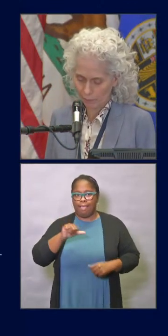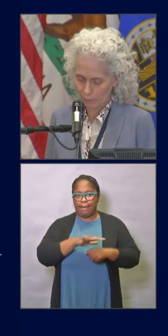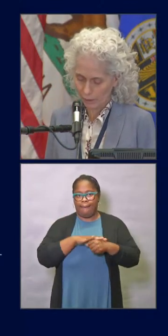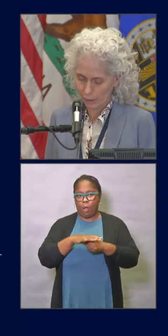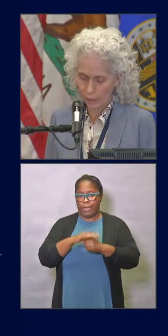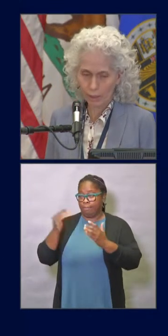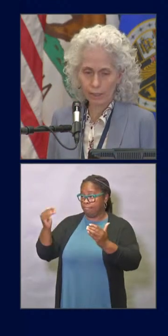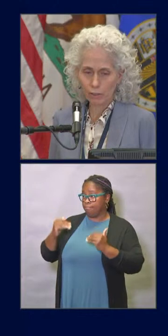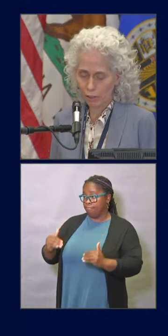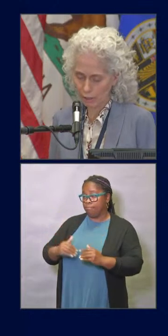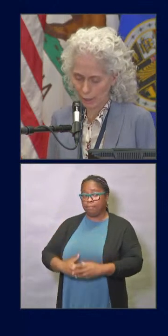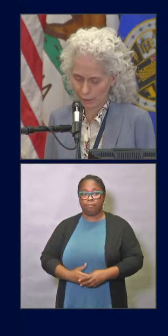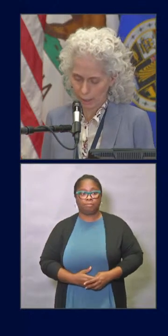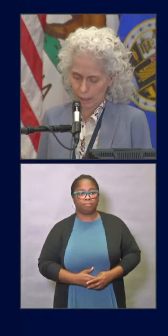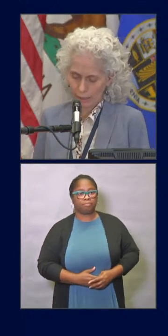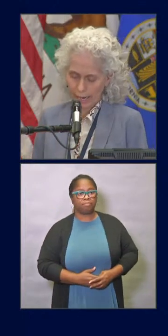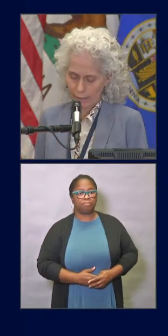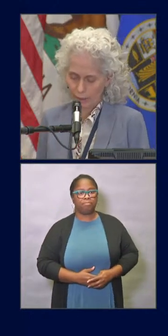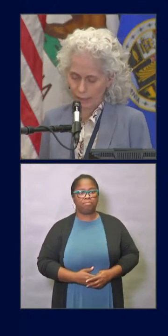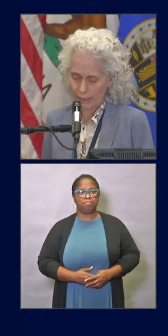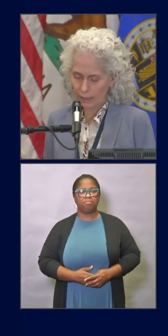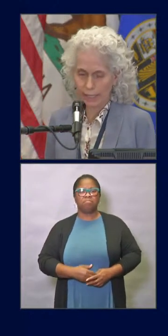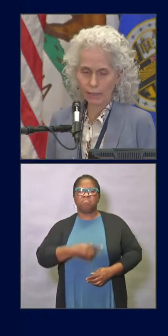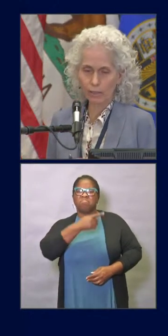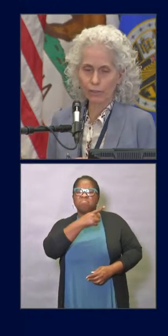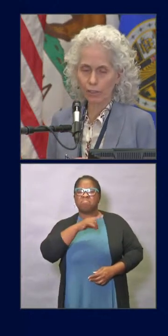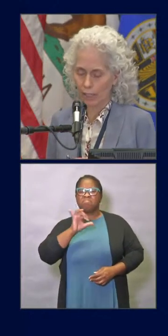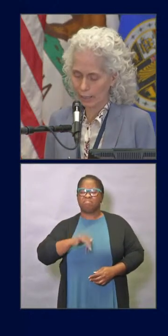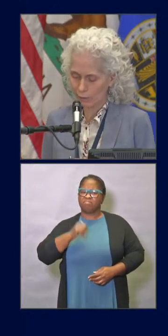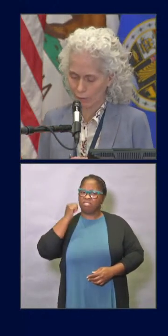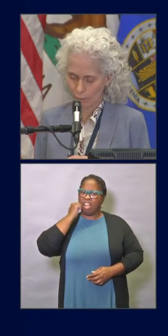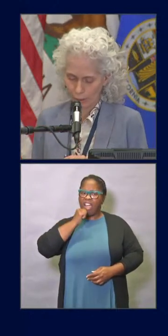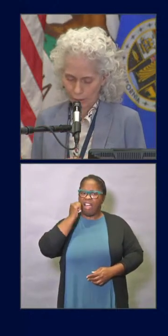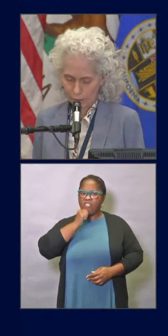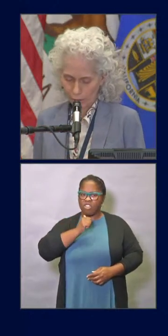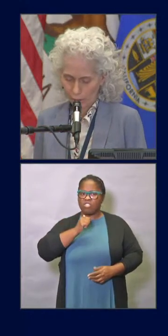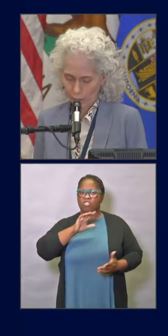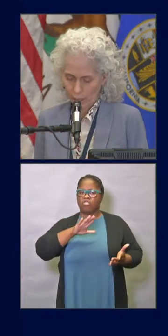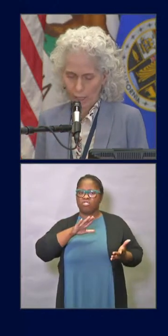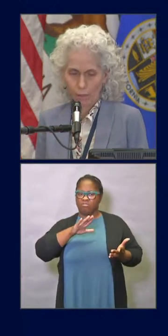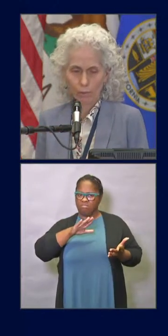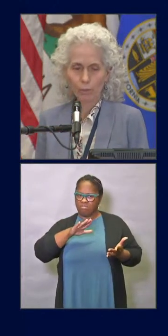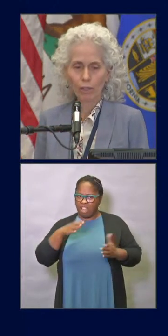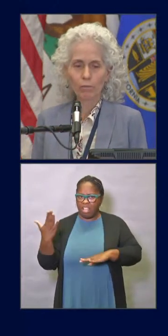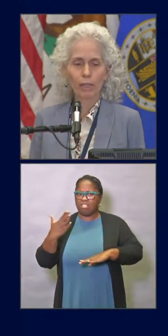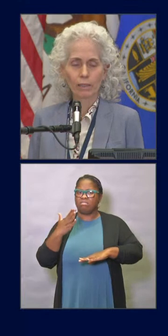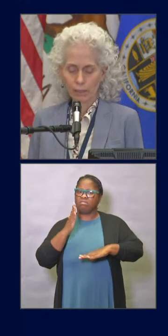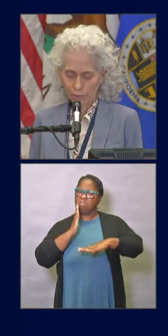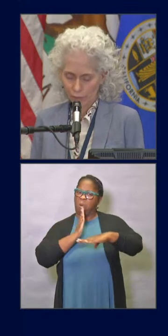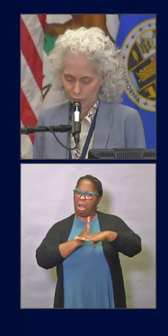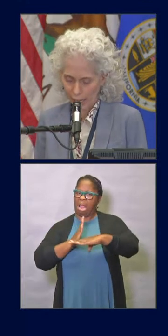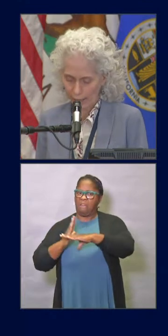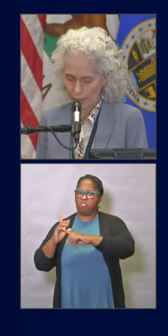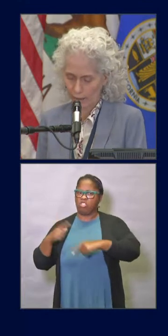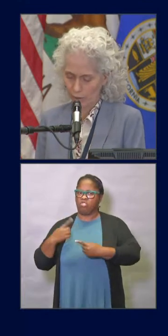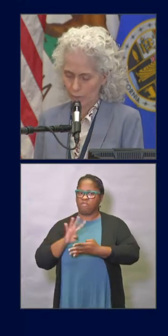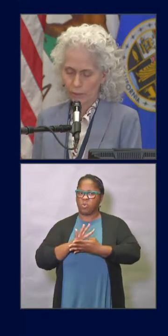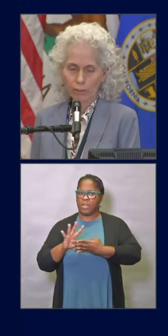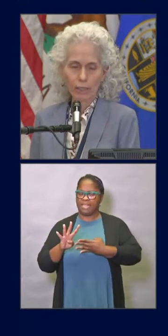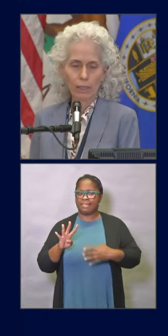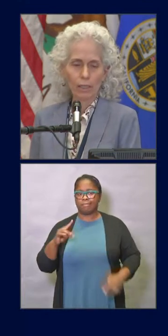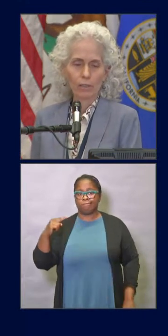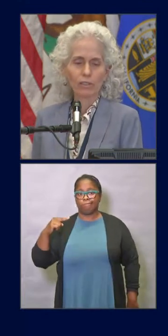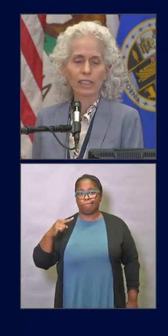please. This looks at the average daily deaths for the last 4 weeks. We were relatively flat on